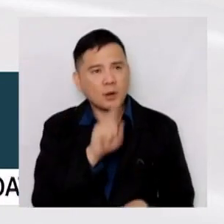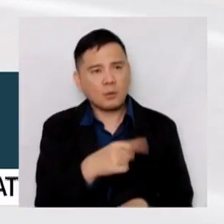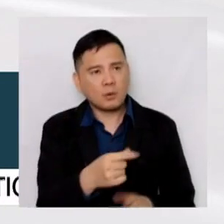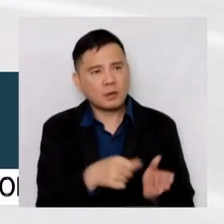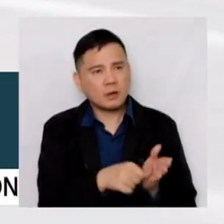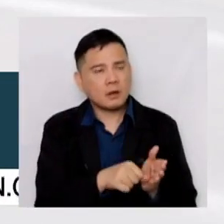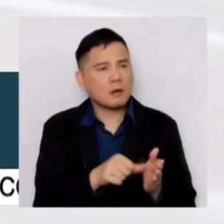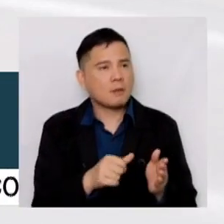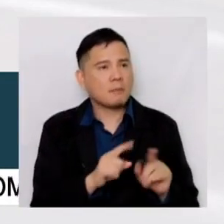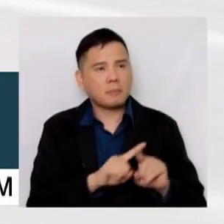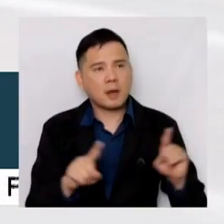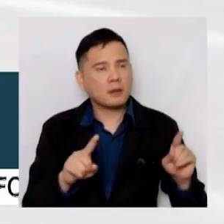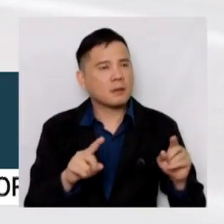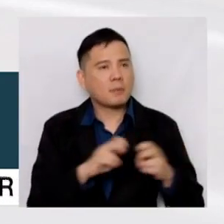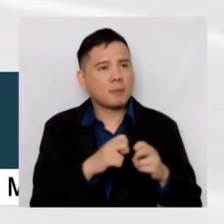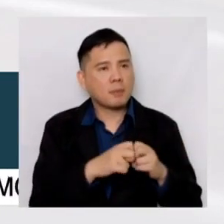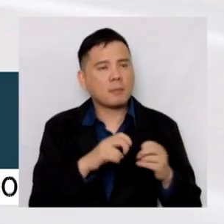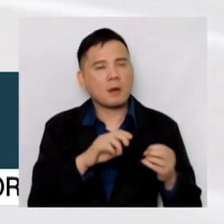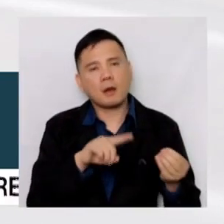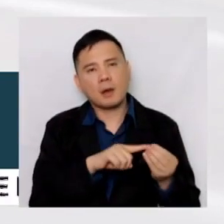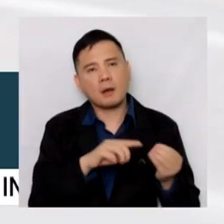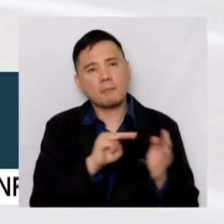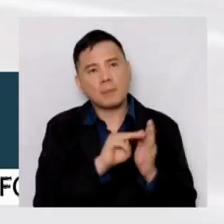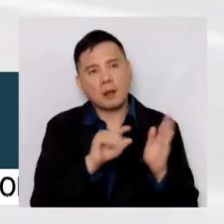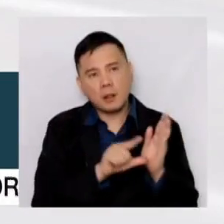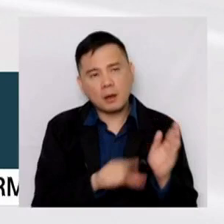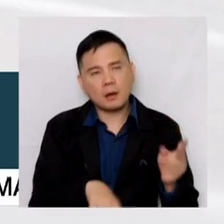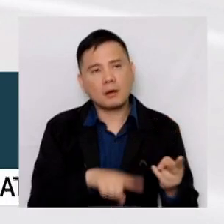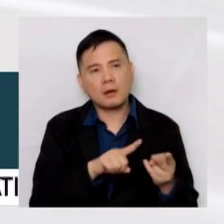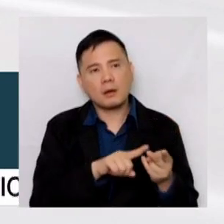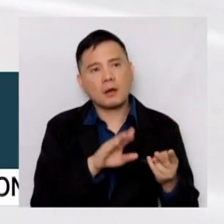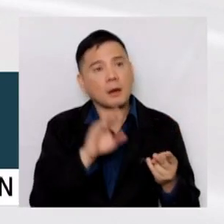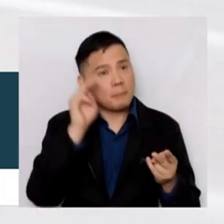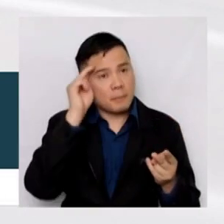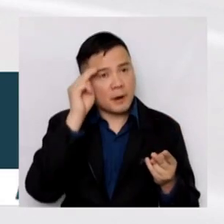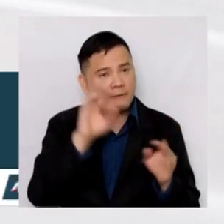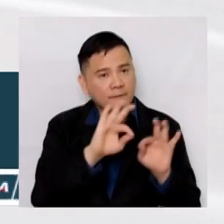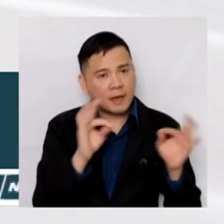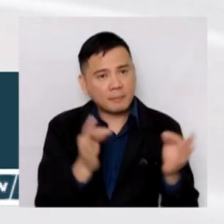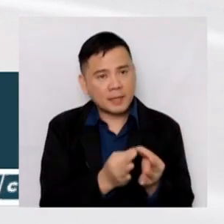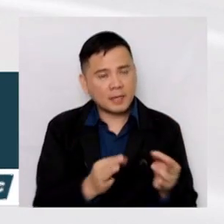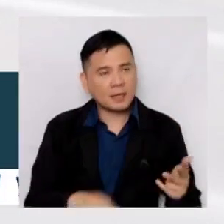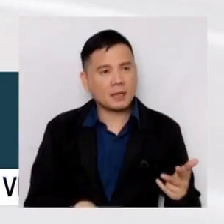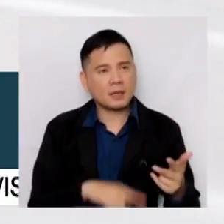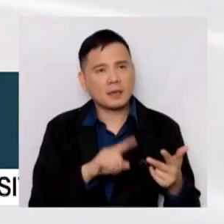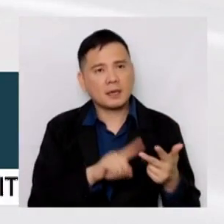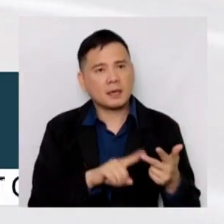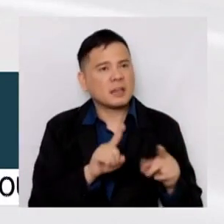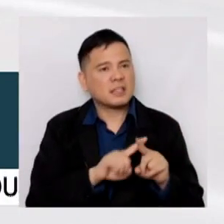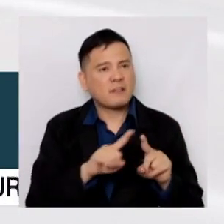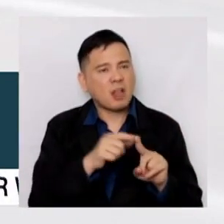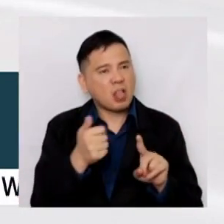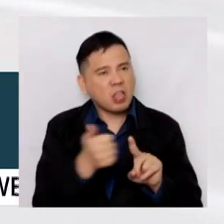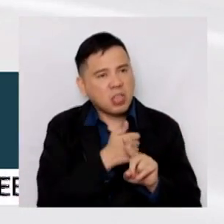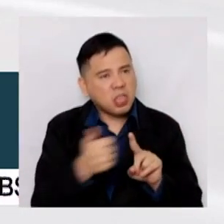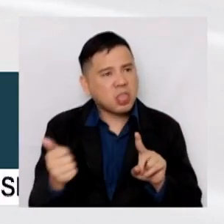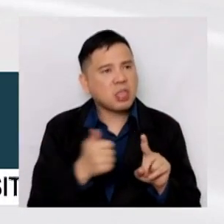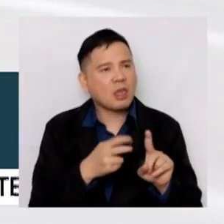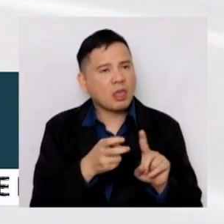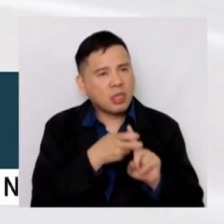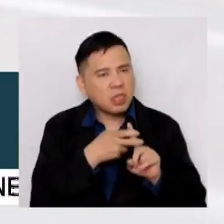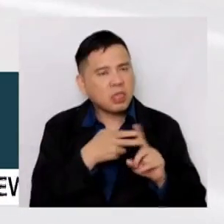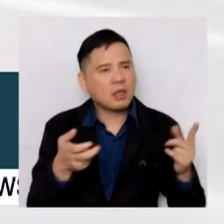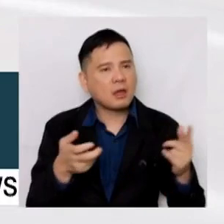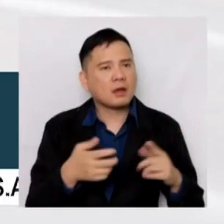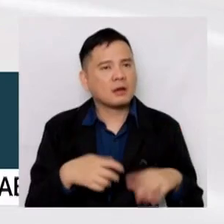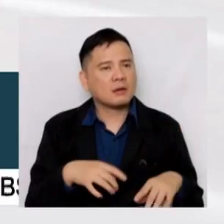the whole issue about martial law, about their family, about the atrocities committed during the Marcos regime.